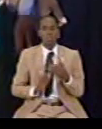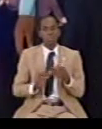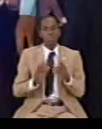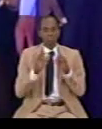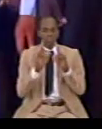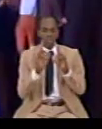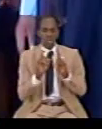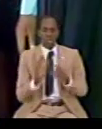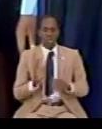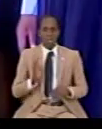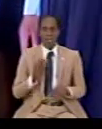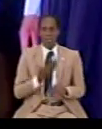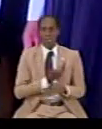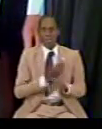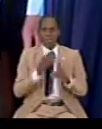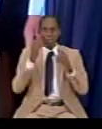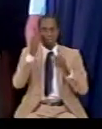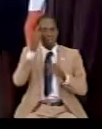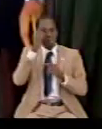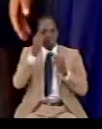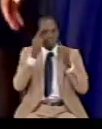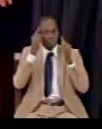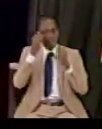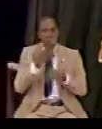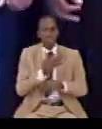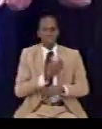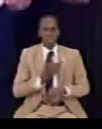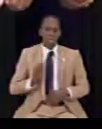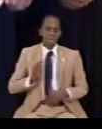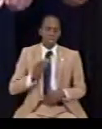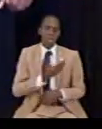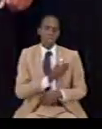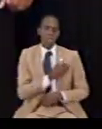Test our hearts and our